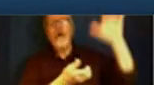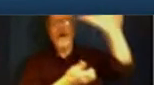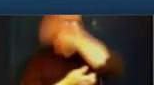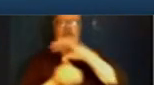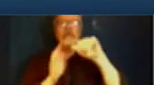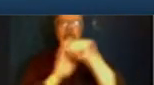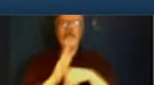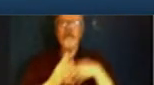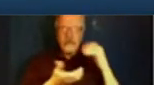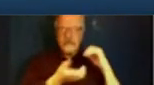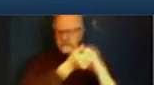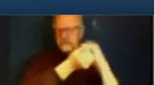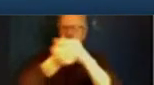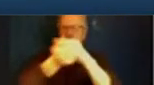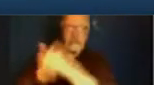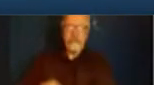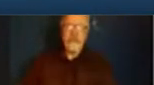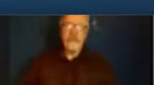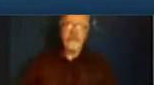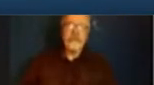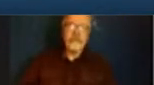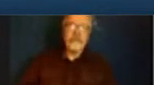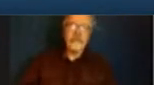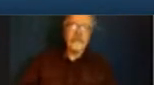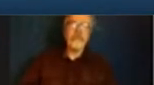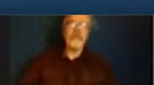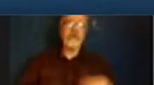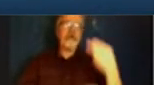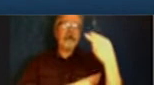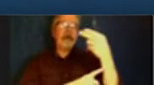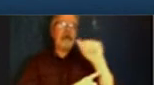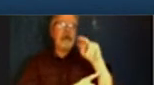Up next, we'll go to Hannah with Cairo Radio. Go ahead, Hannah.